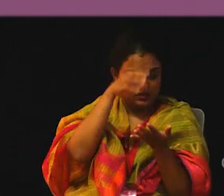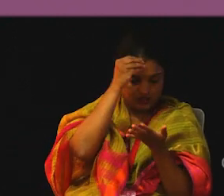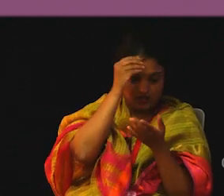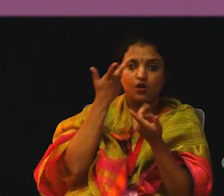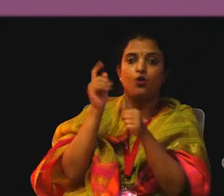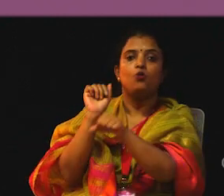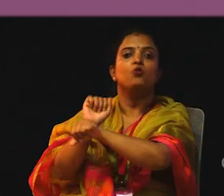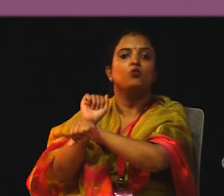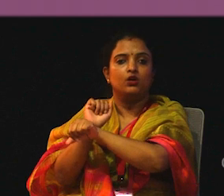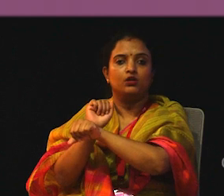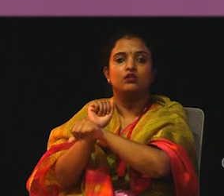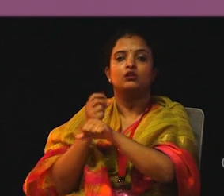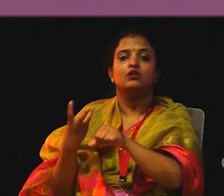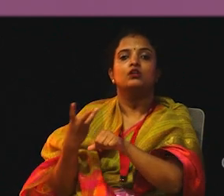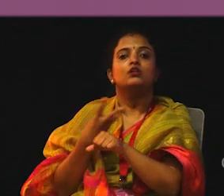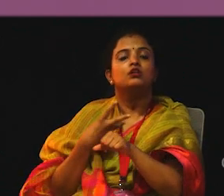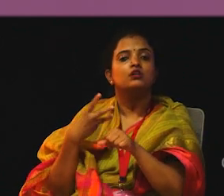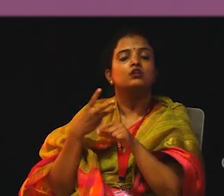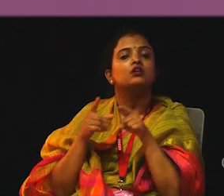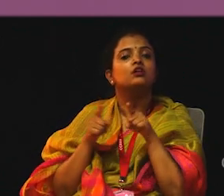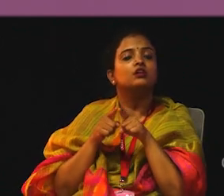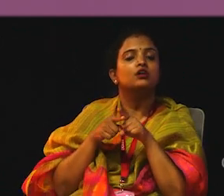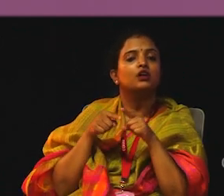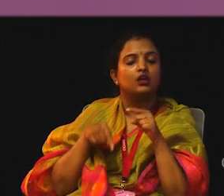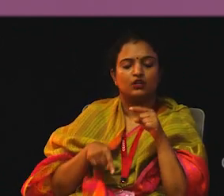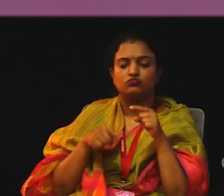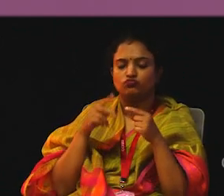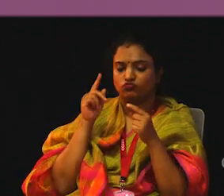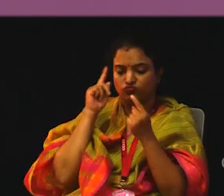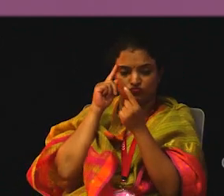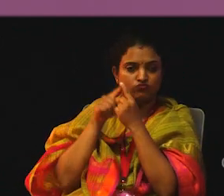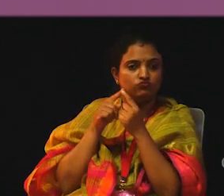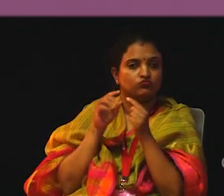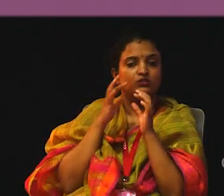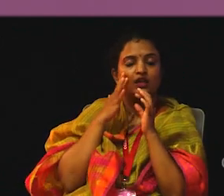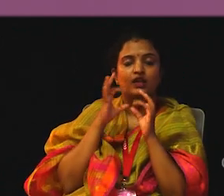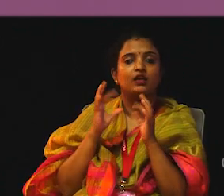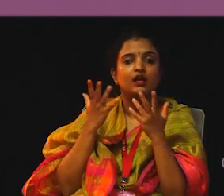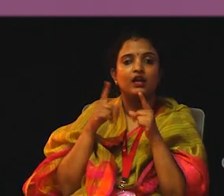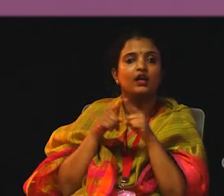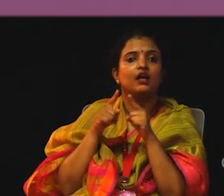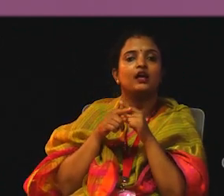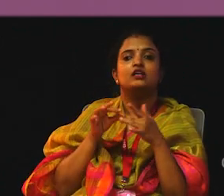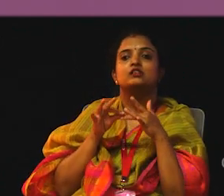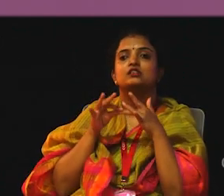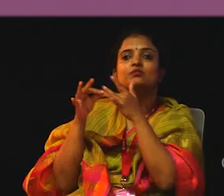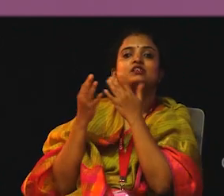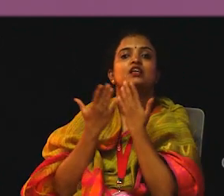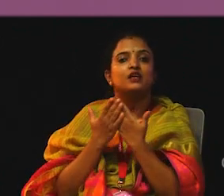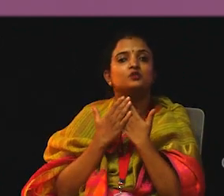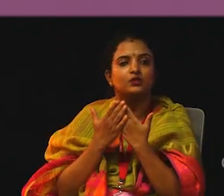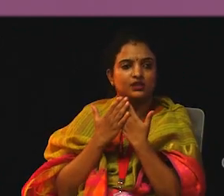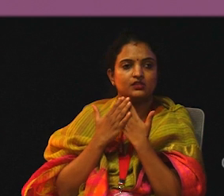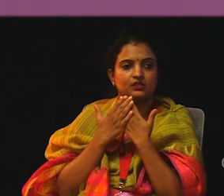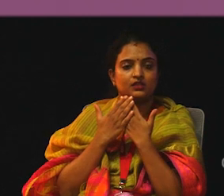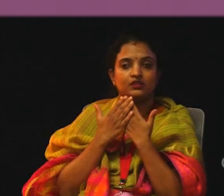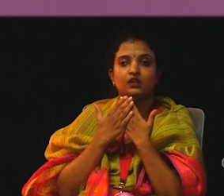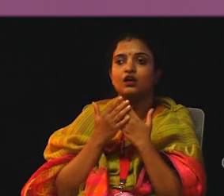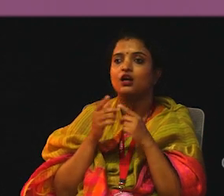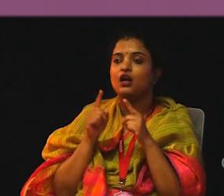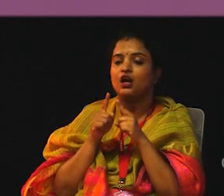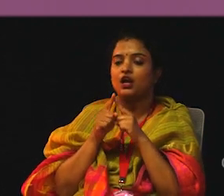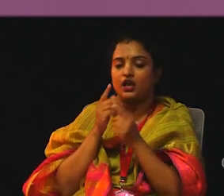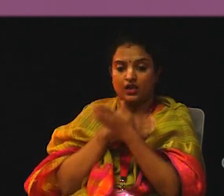task. And this theory has a very special significance for special education, because now it says